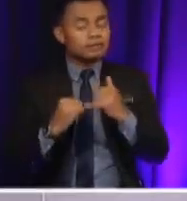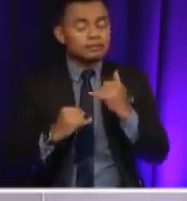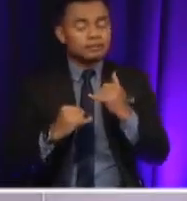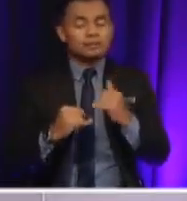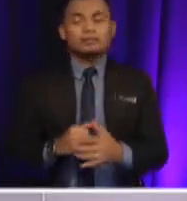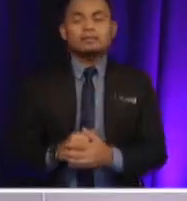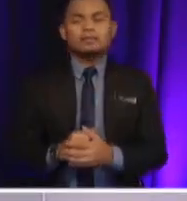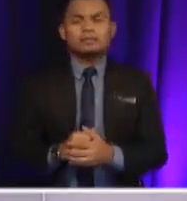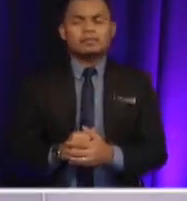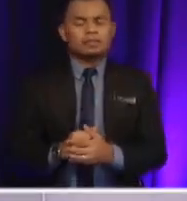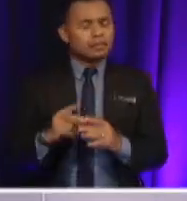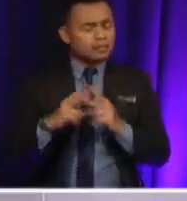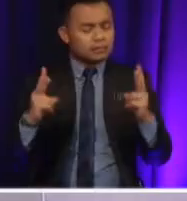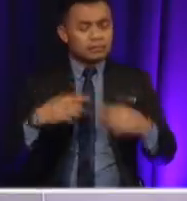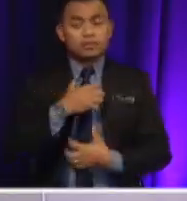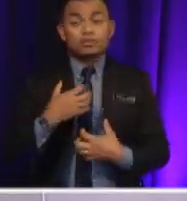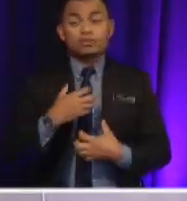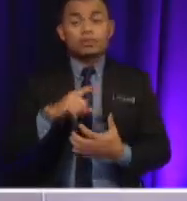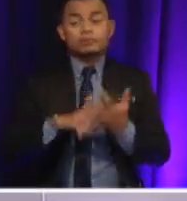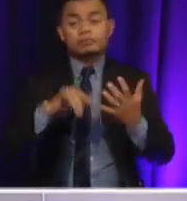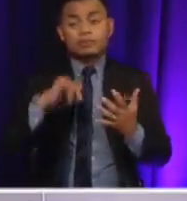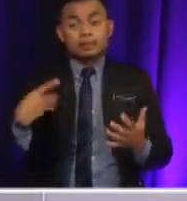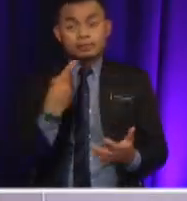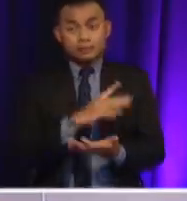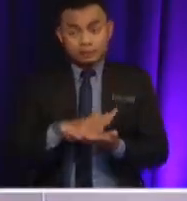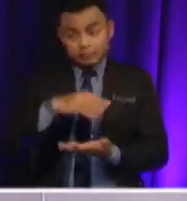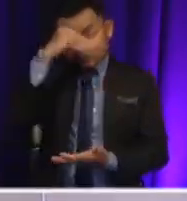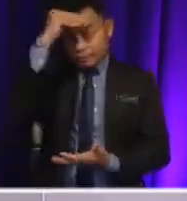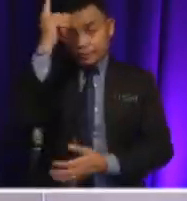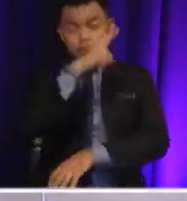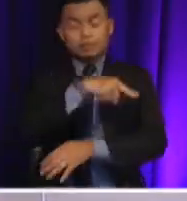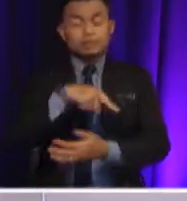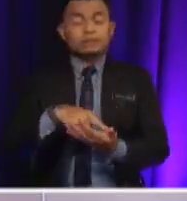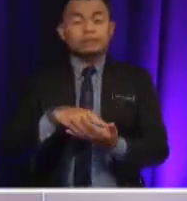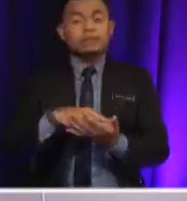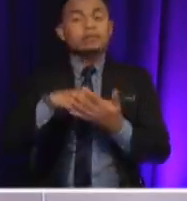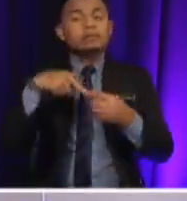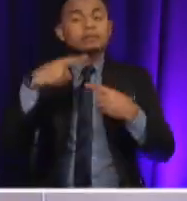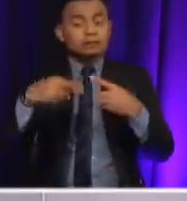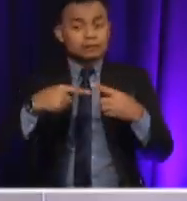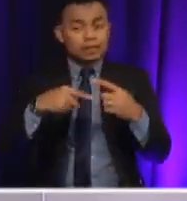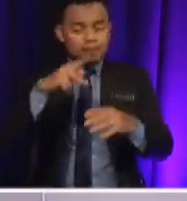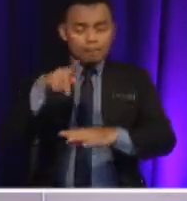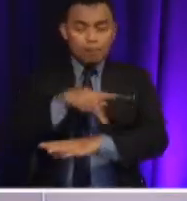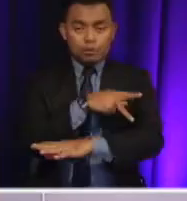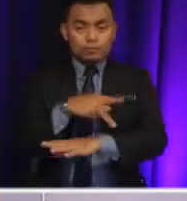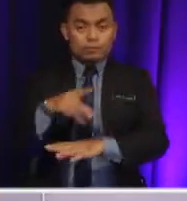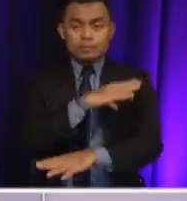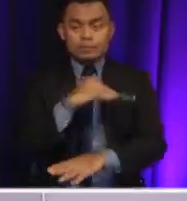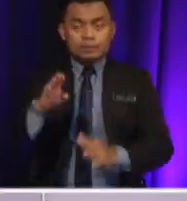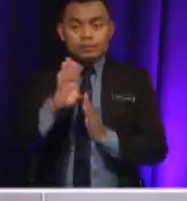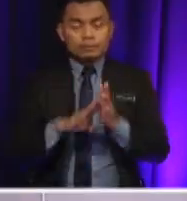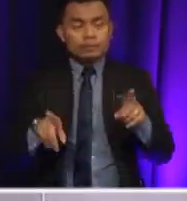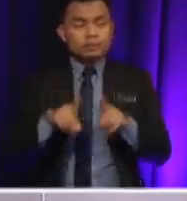learning about reciting poem and understanding the details, the meanings behind it together with us here at EduwebTV